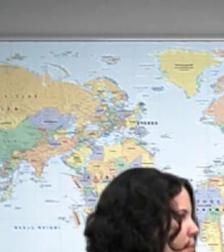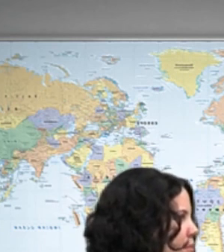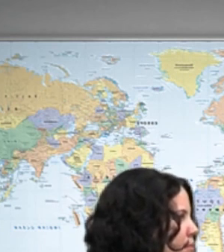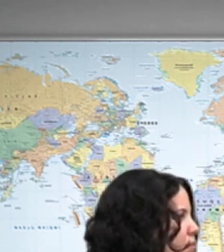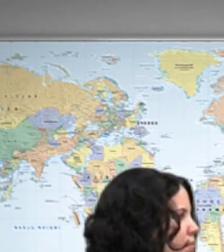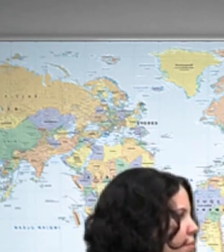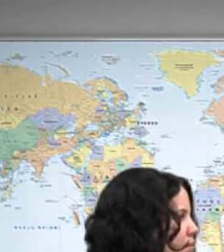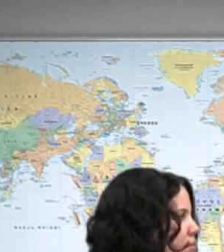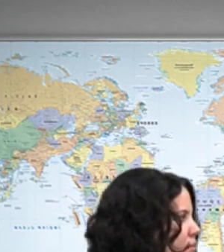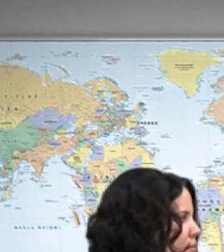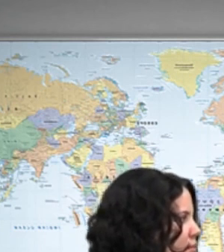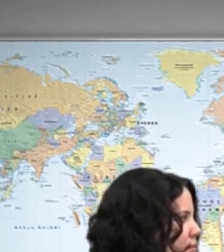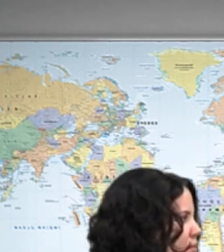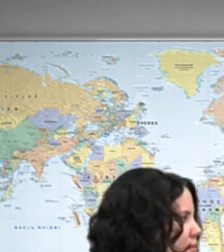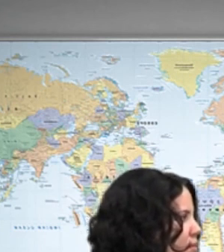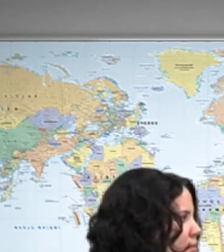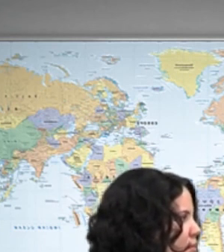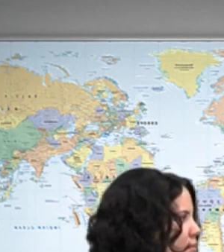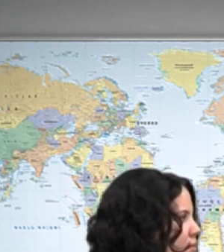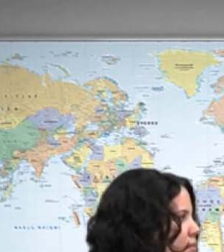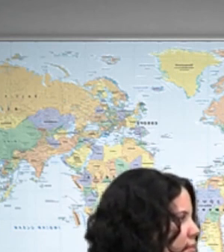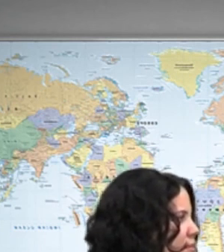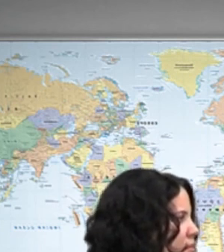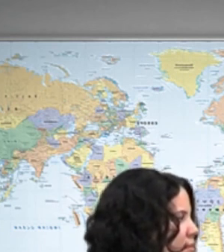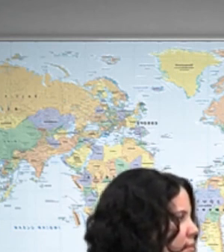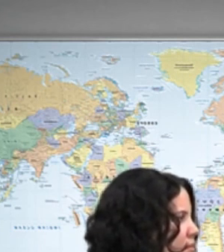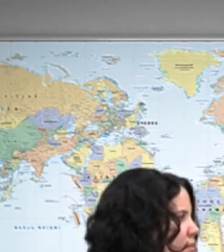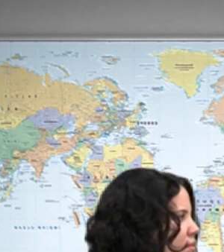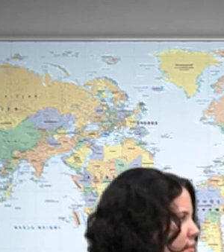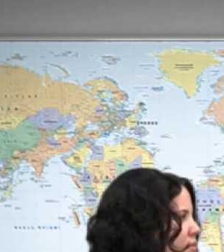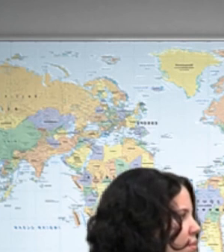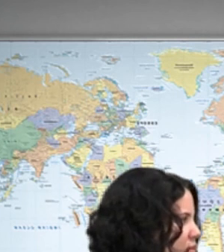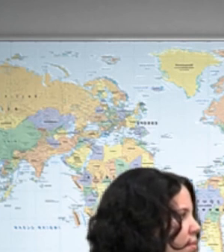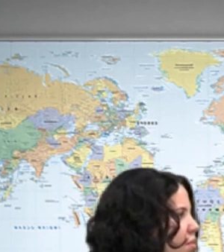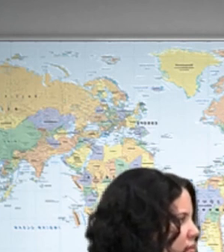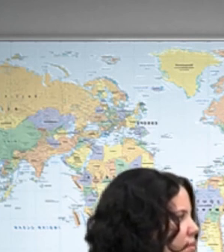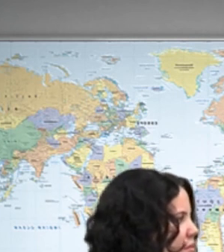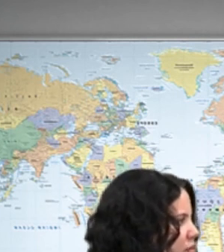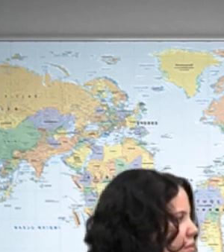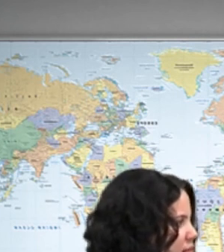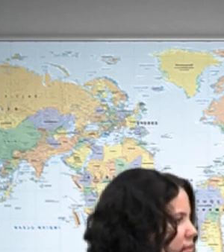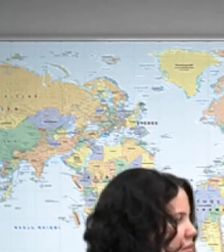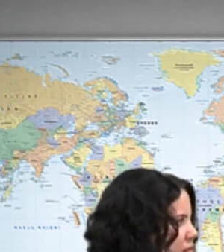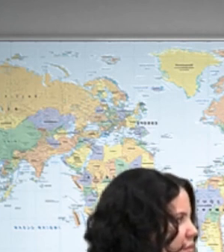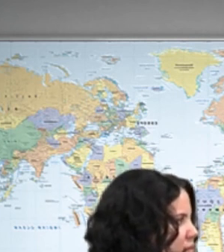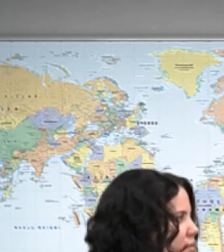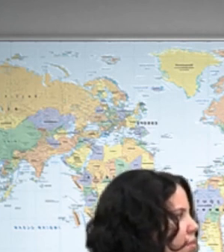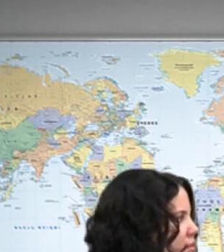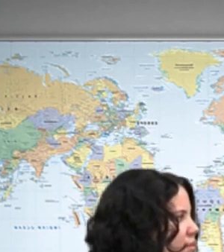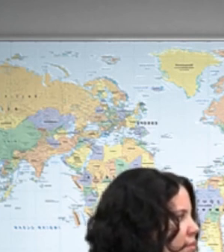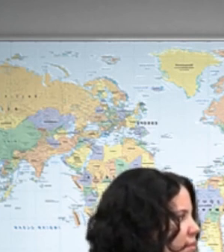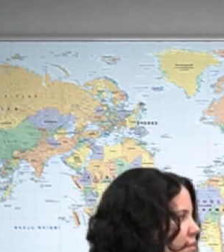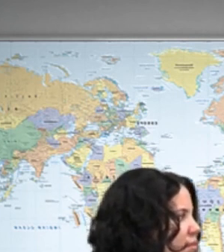very beautiful being part of this noble process, because then we are also learning and just also realize that we